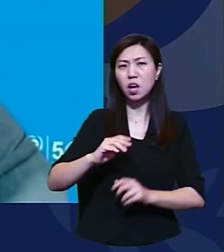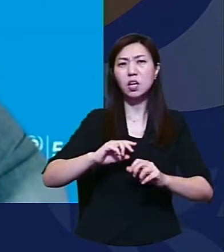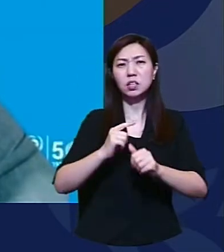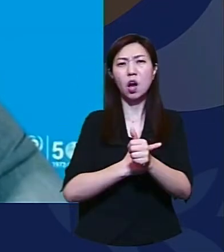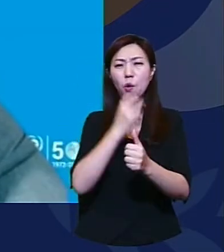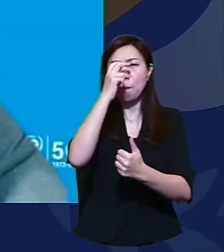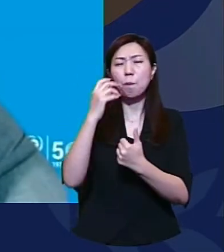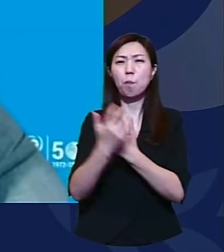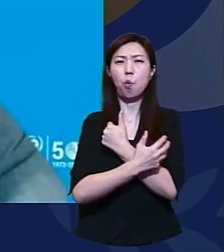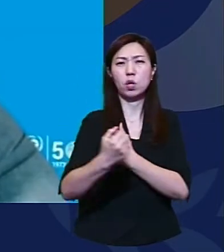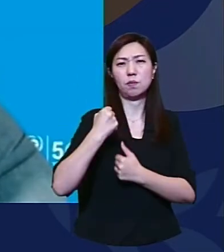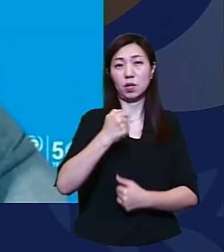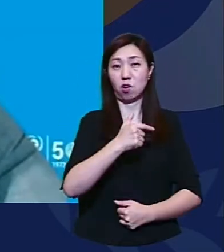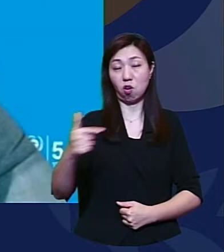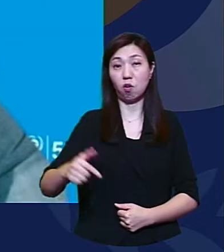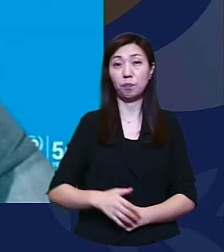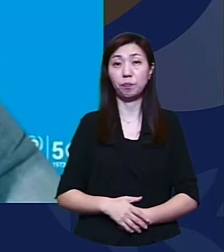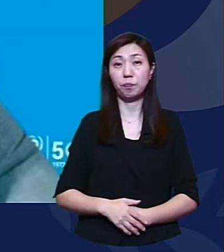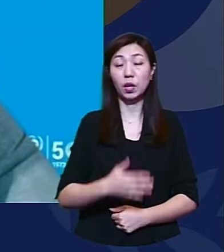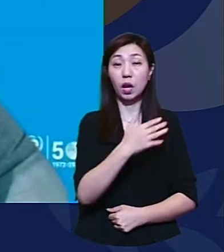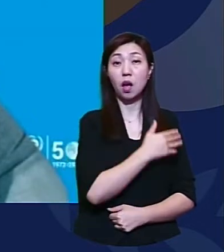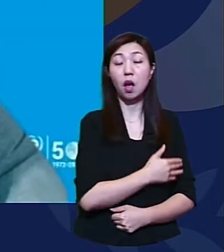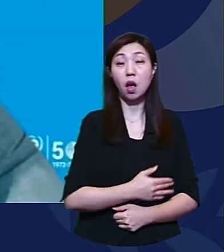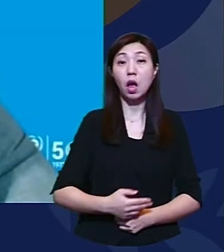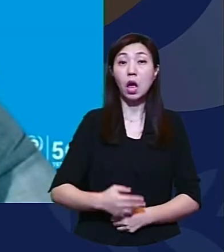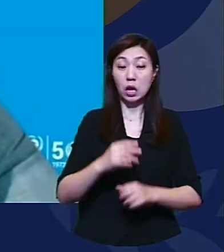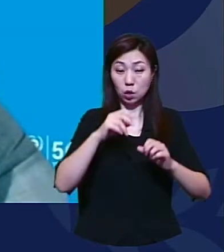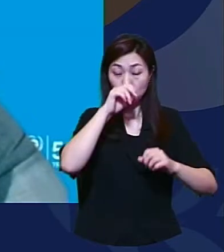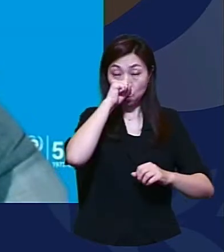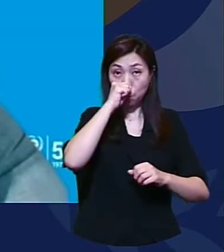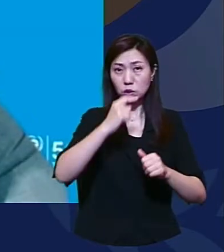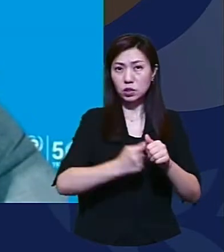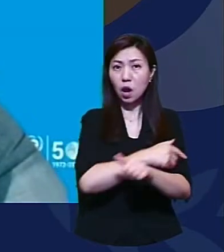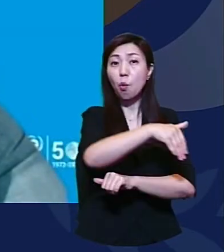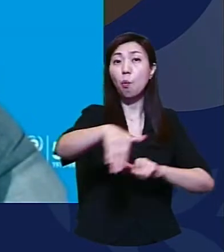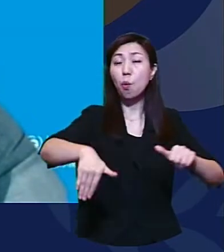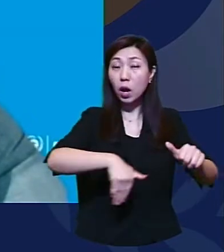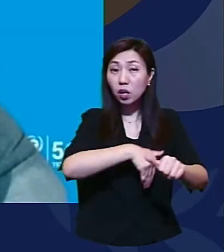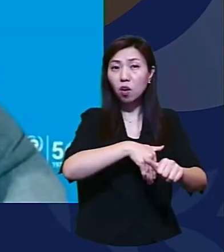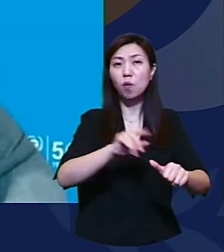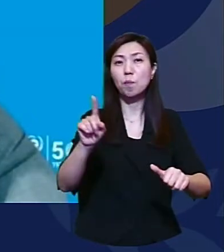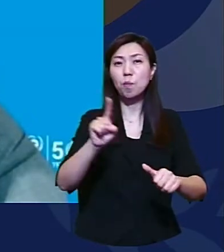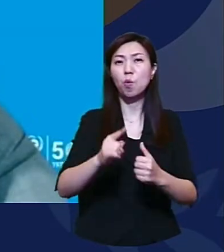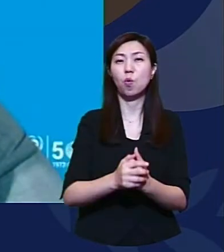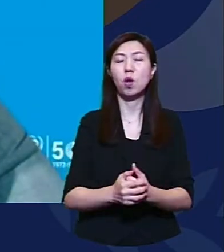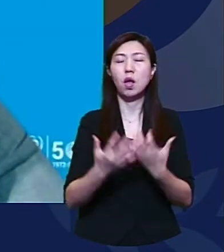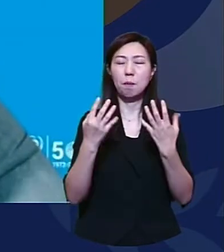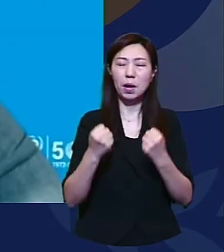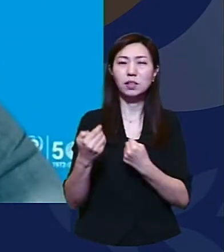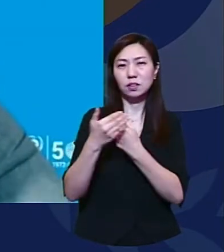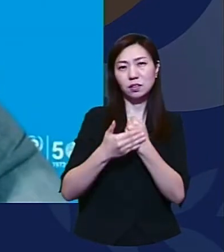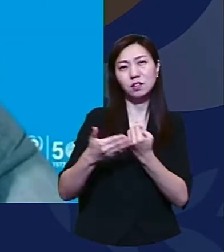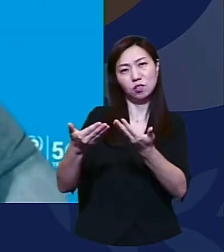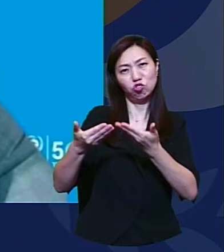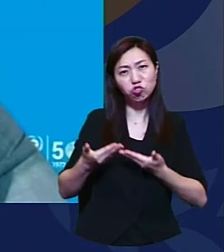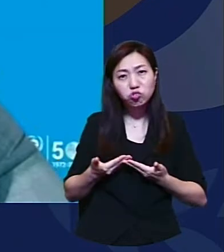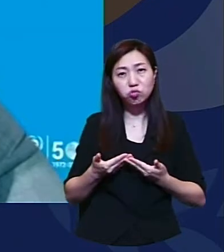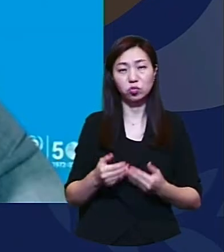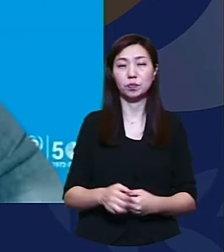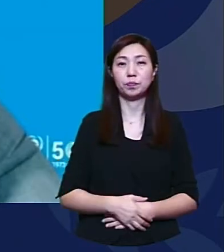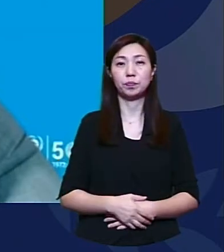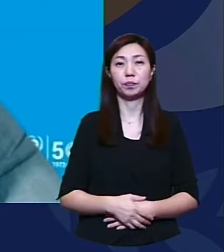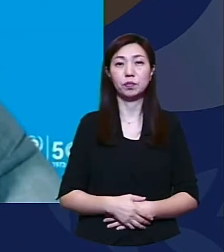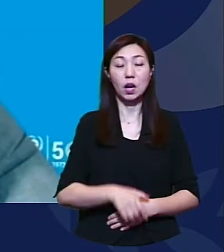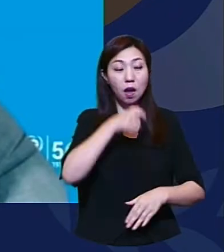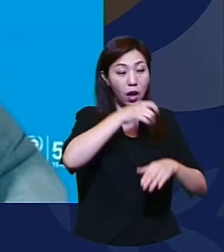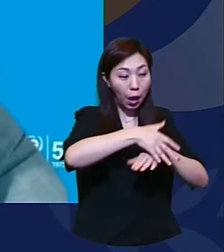Health ecosystems also provide a vast number of vital benefits for people: crop pollination,